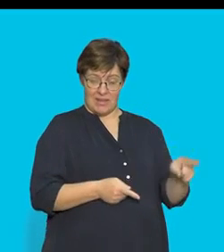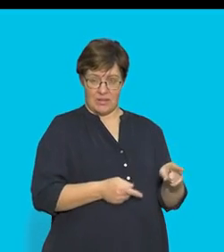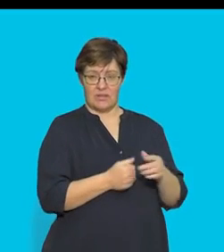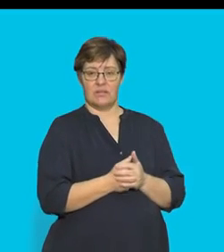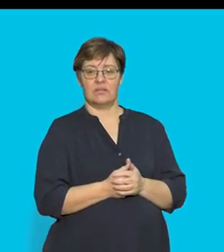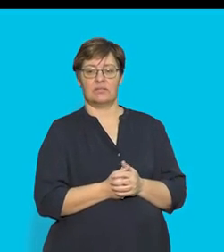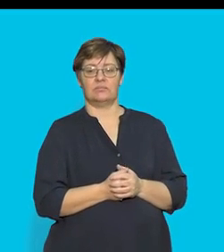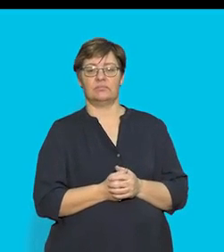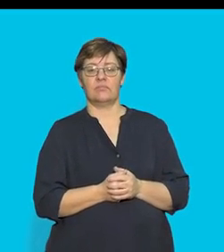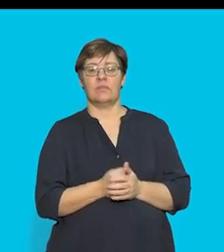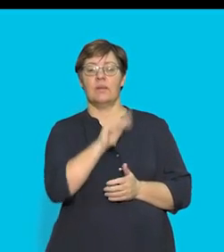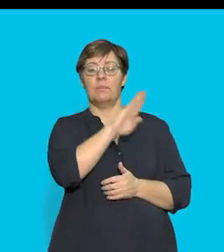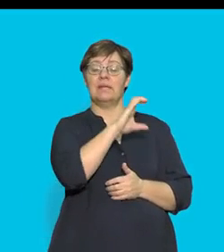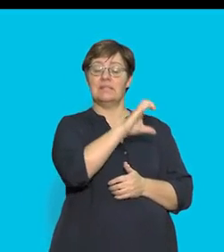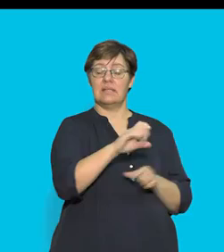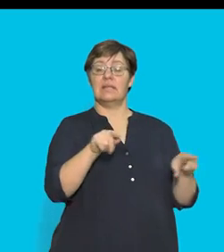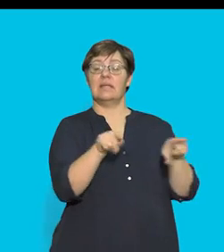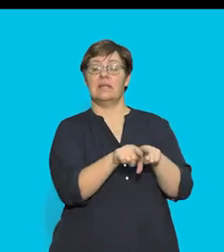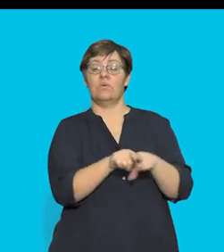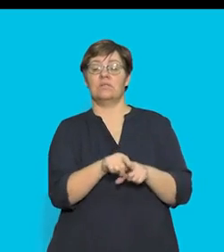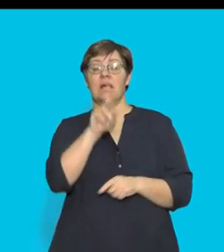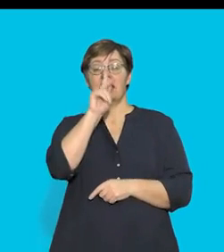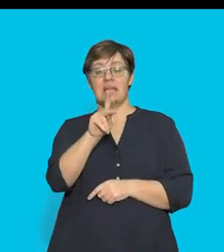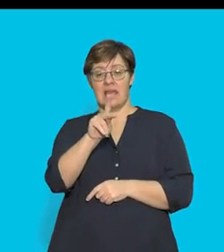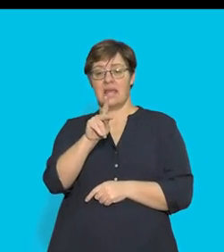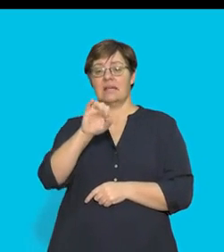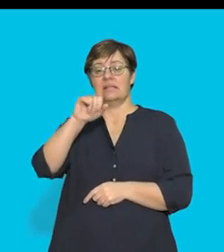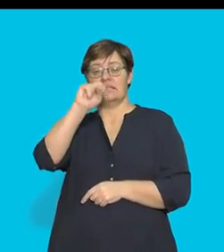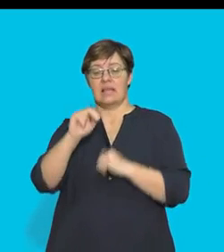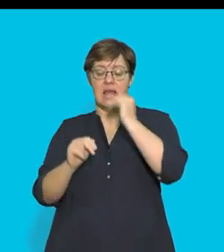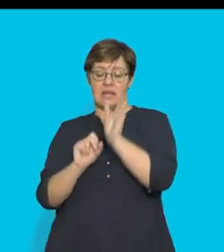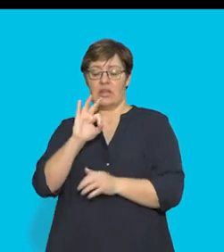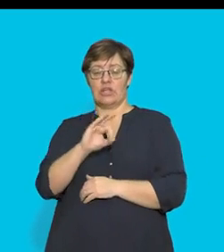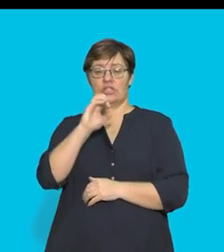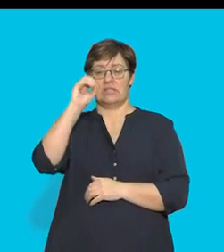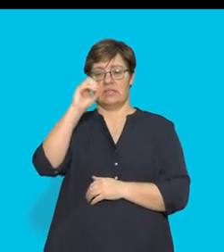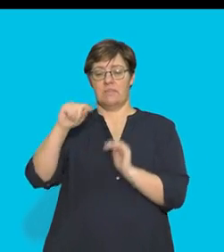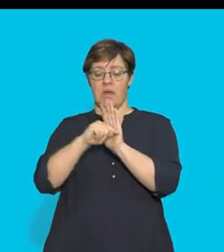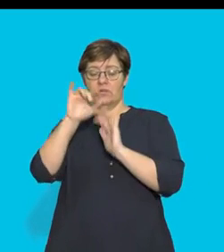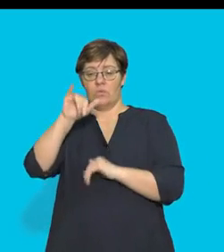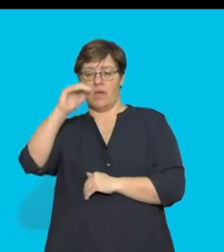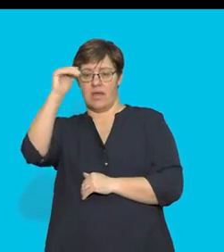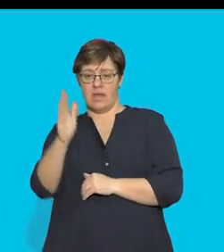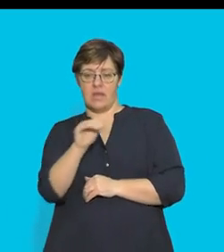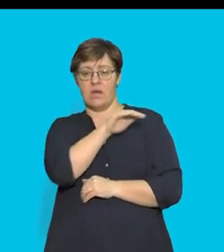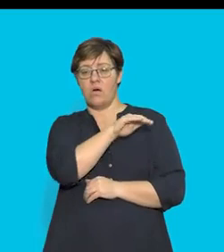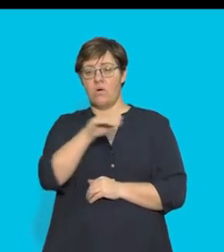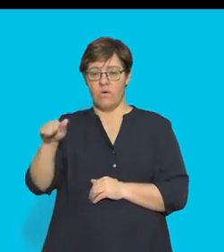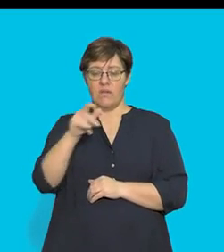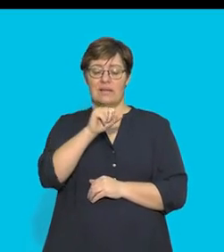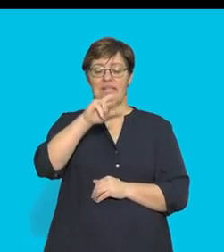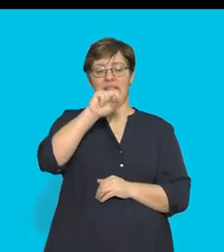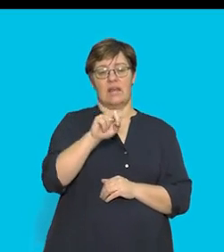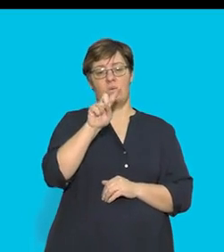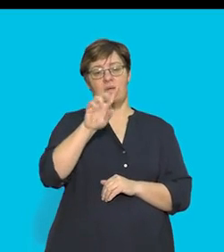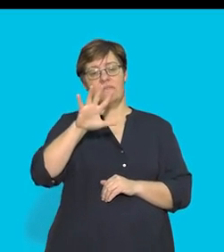Okay, so BC, the subject of the formula, by just multiplying through by 30 minus Y, so it becomes K sine 30 minus Y over